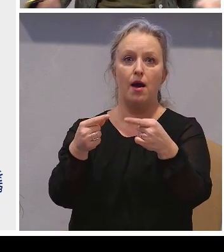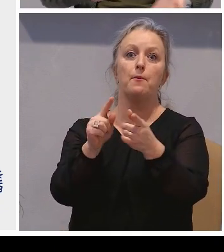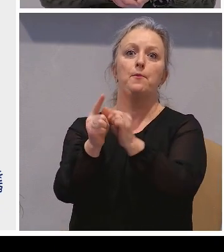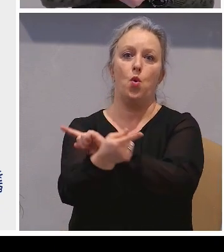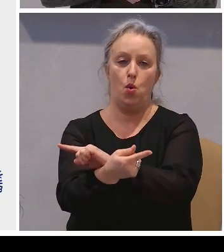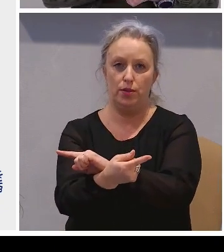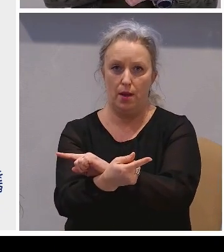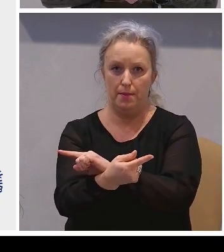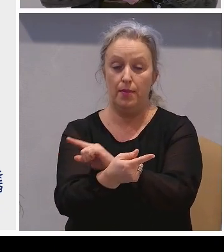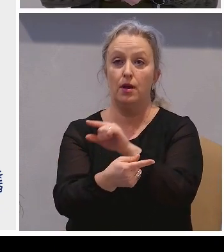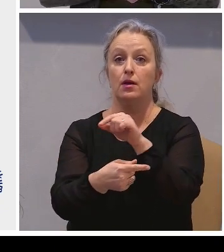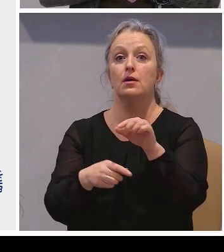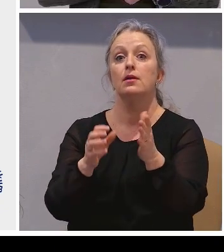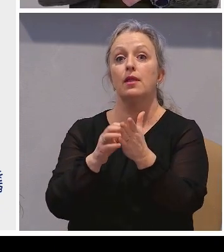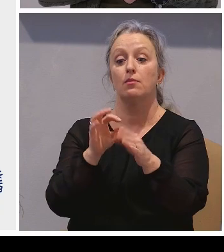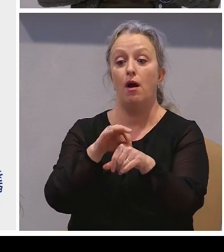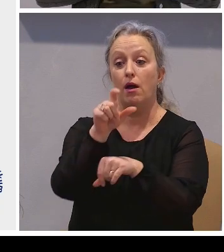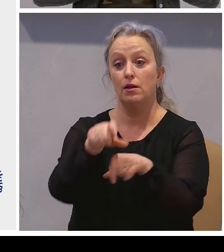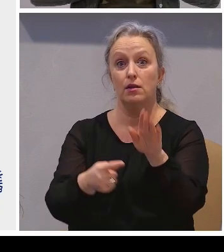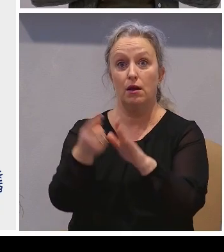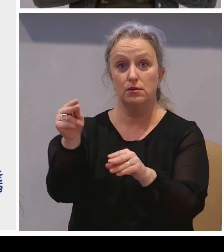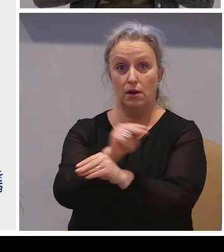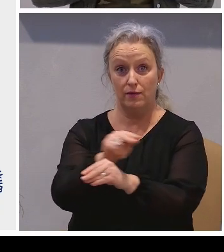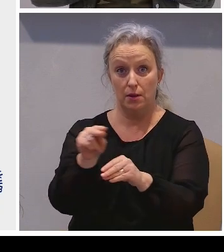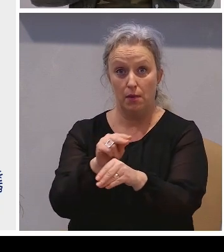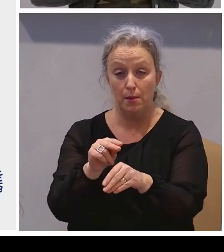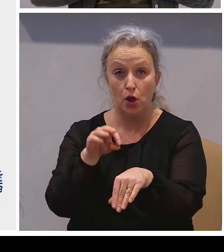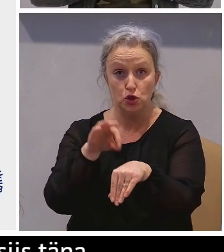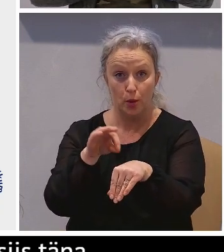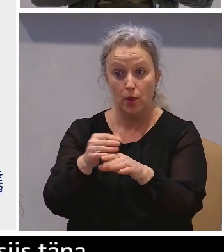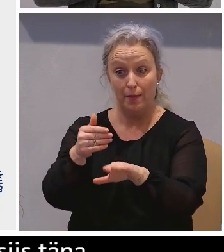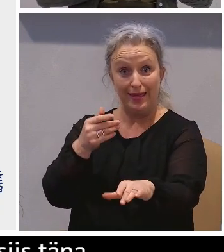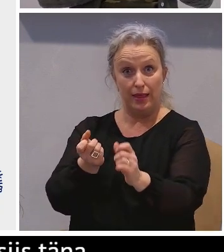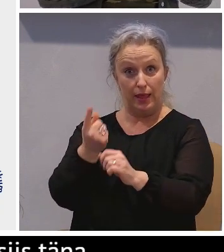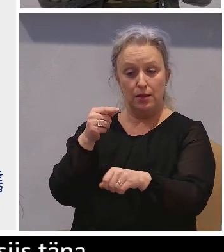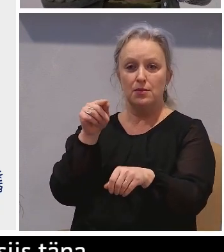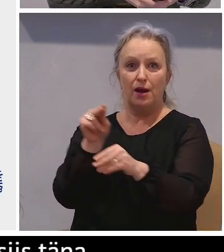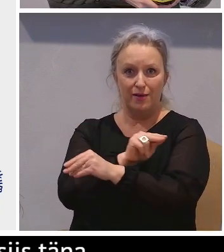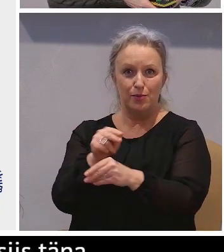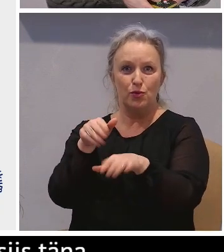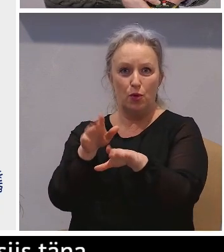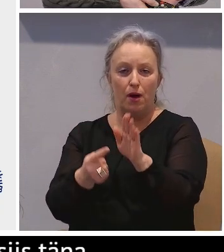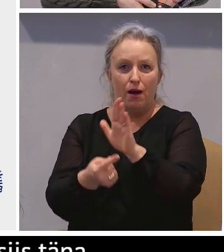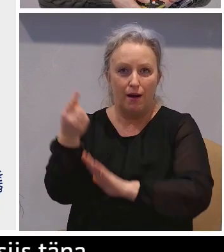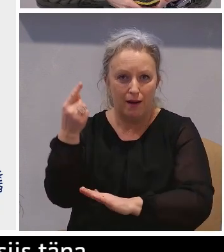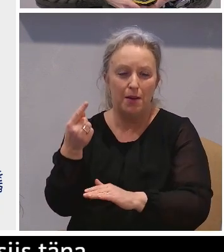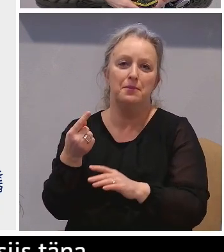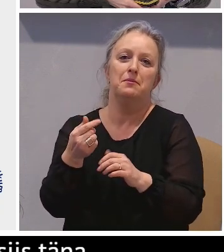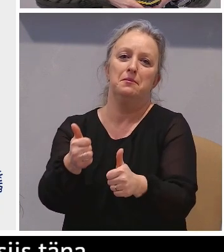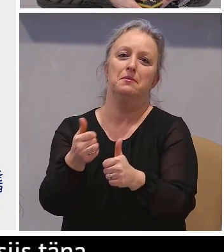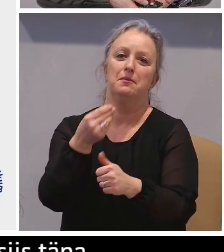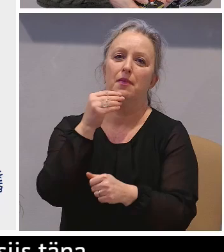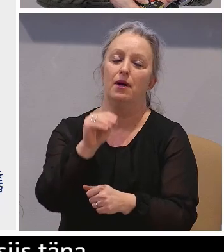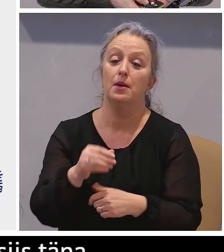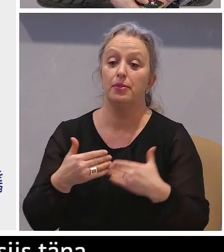drug was developed which changes the course of the disease, especially if the patient starts receiving